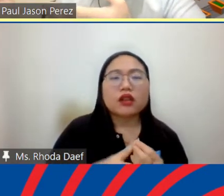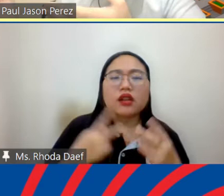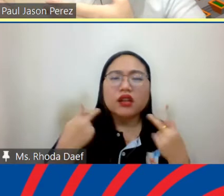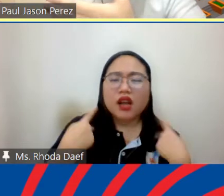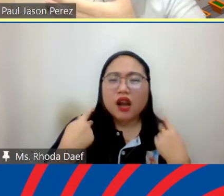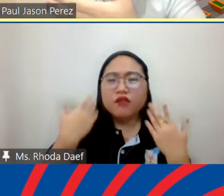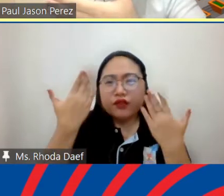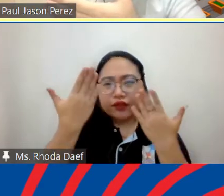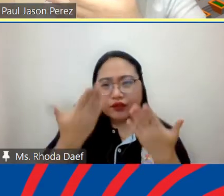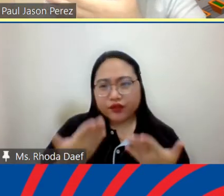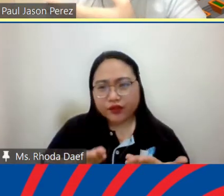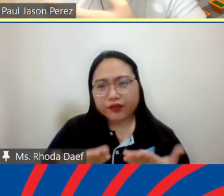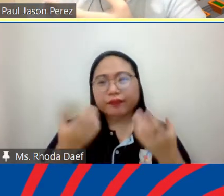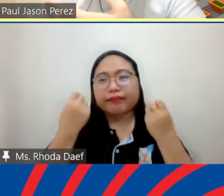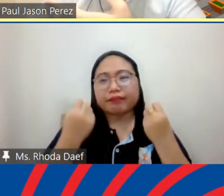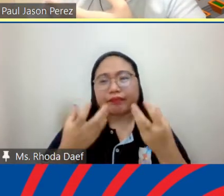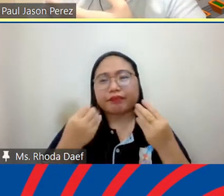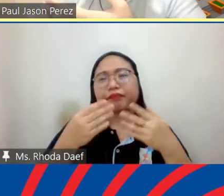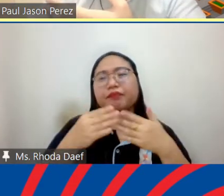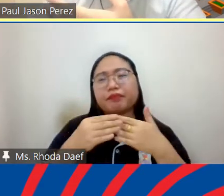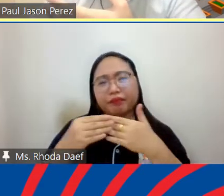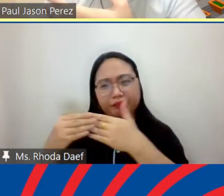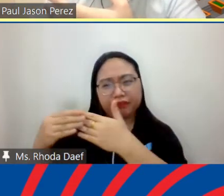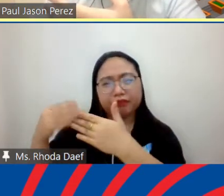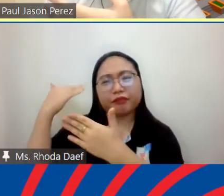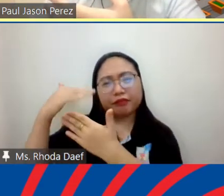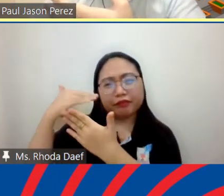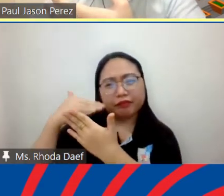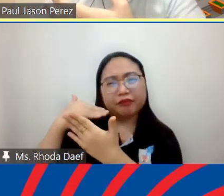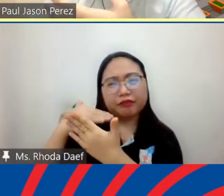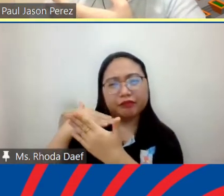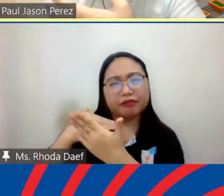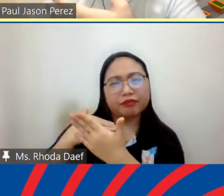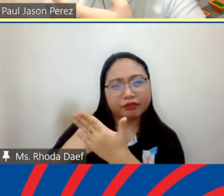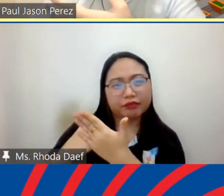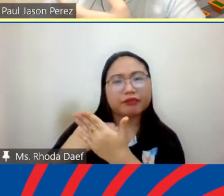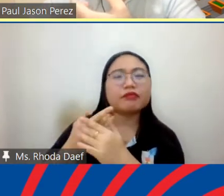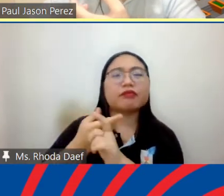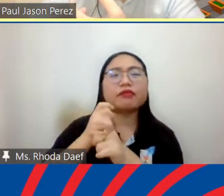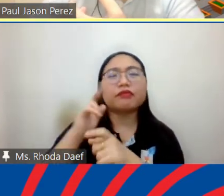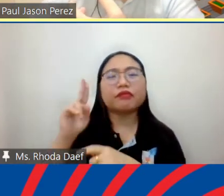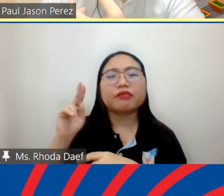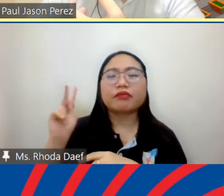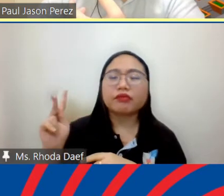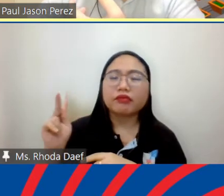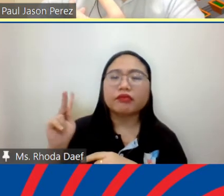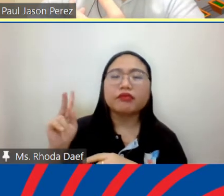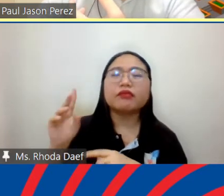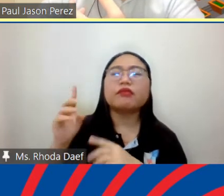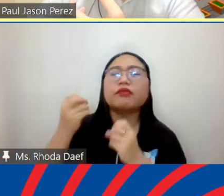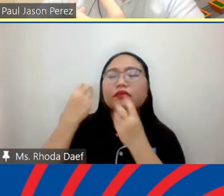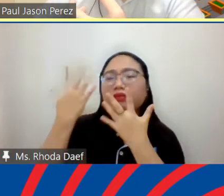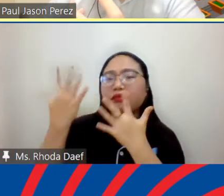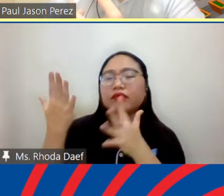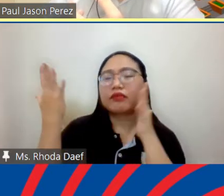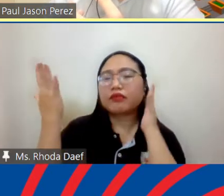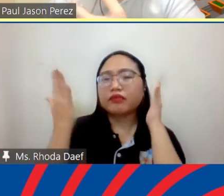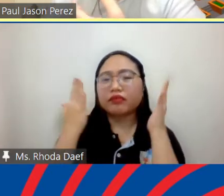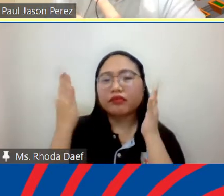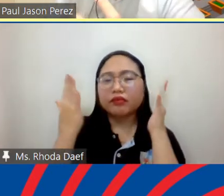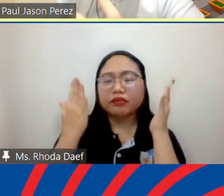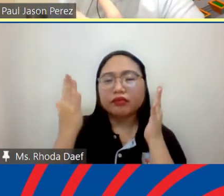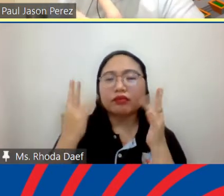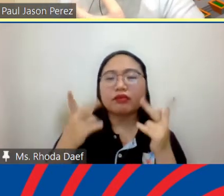of guidelines out there. So one good guideline is from the UK Data Service, wherein they provide